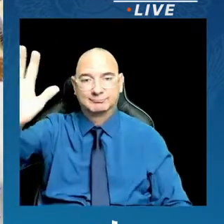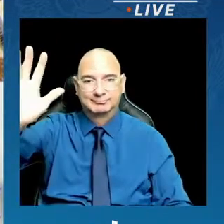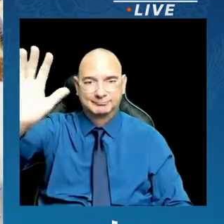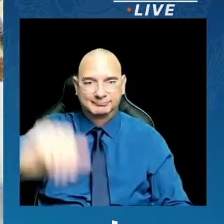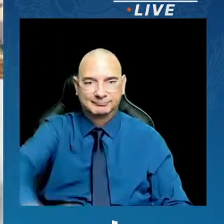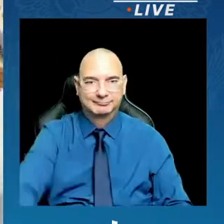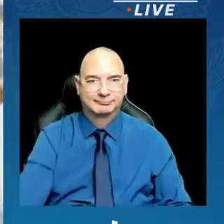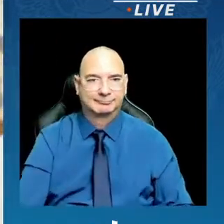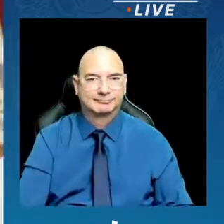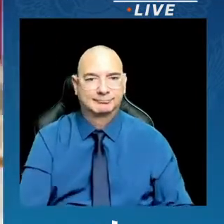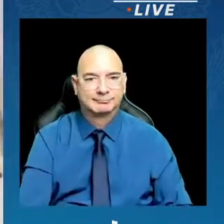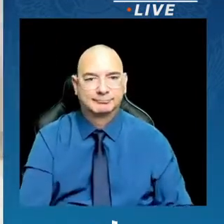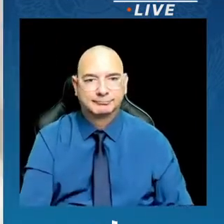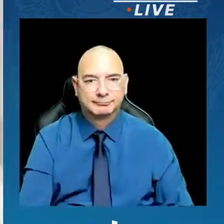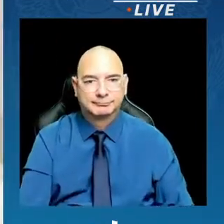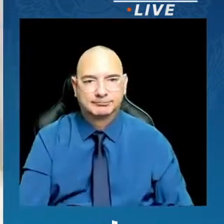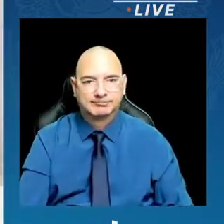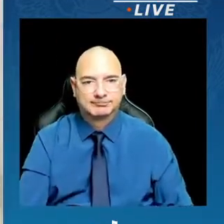Thank you.